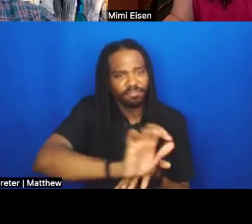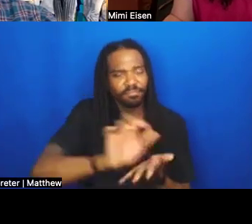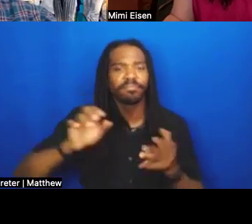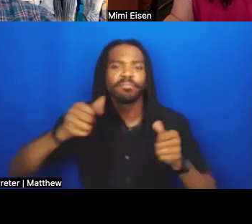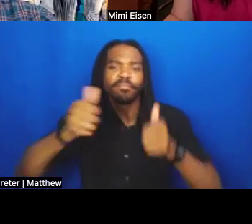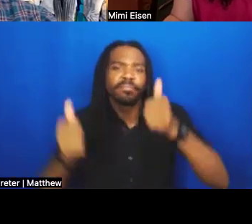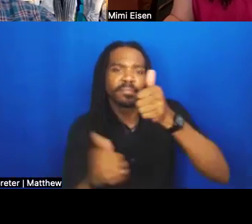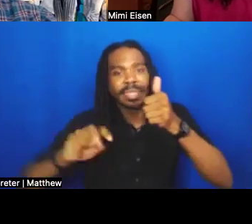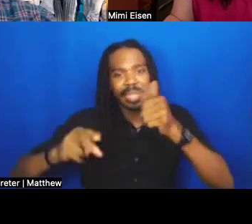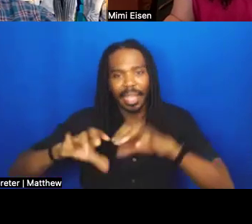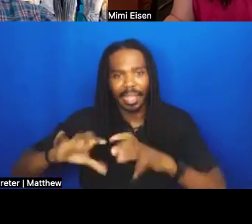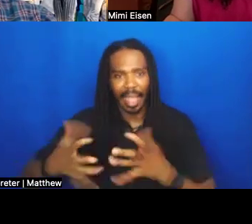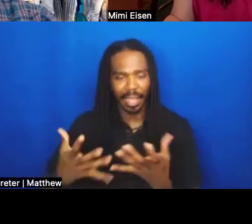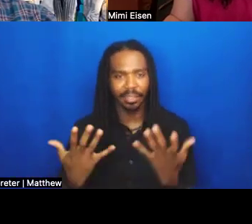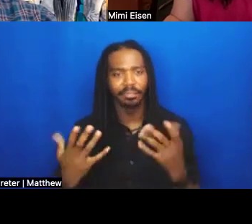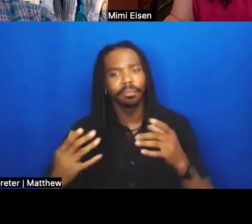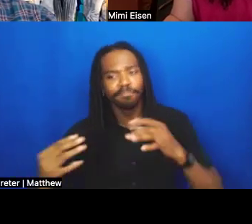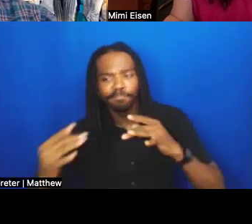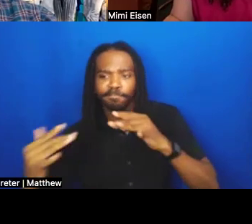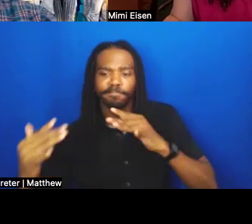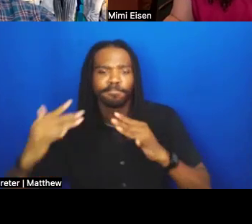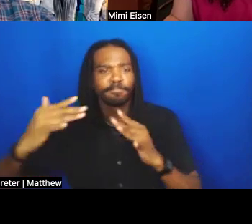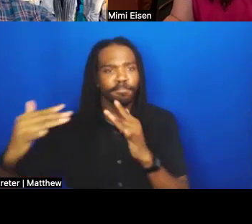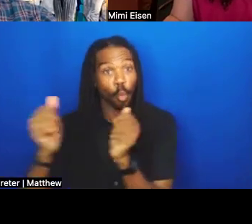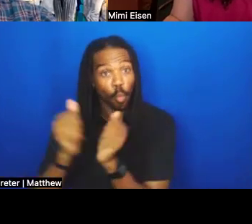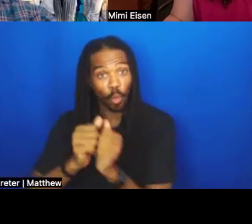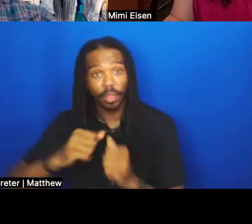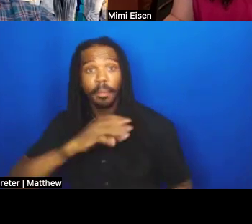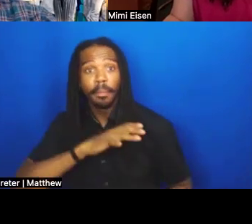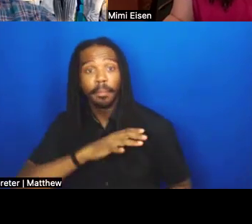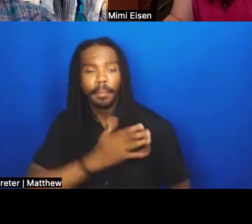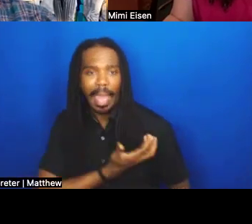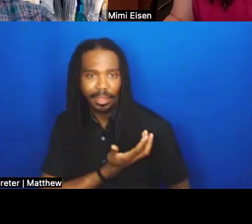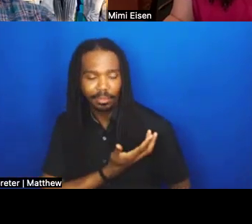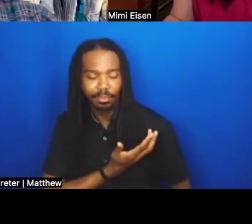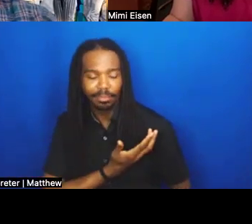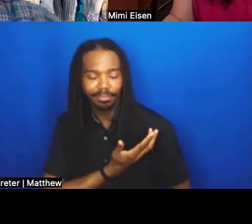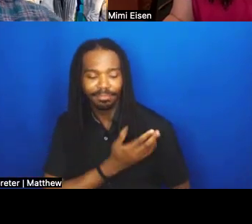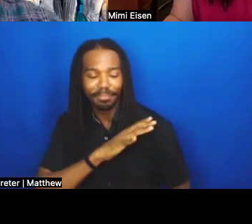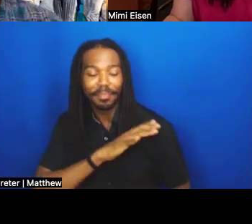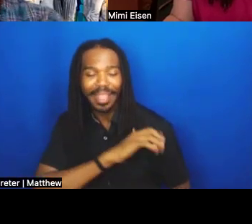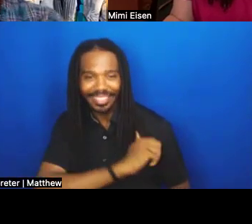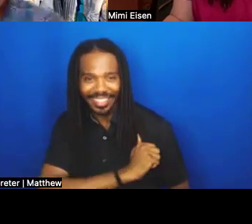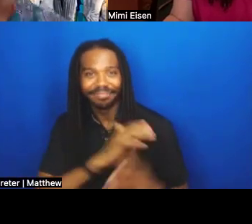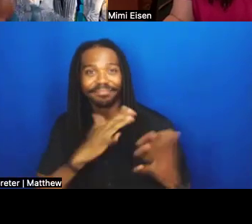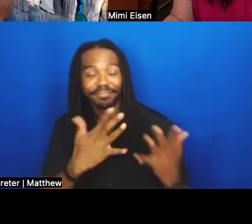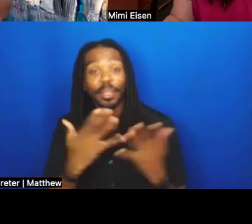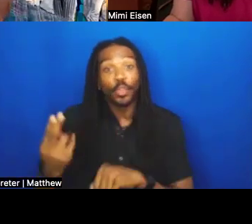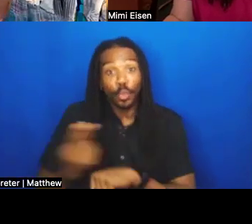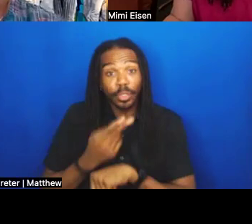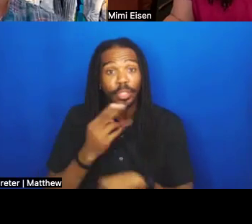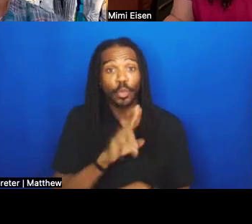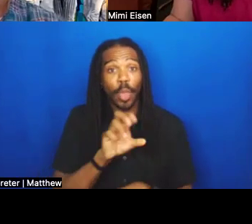ongoing genocide against the Palestinian people with U.S. tax dollars. And then meanwhile, also funded by U.S.